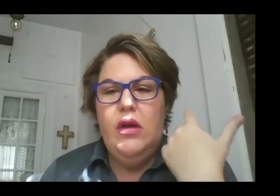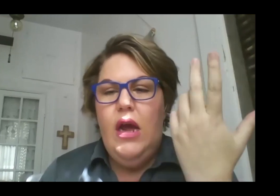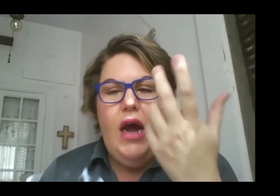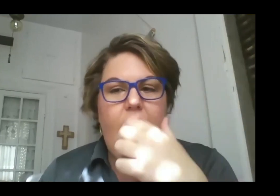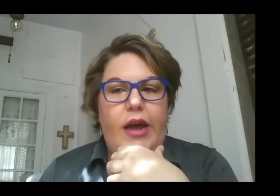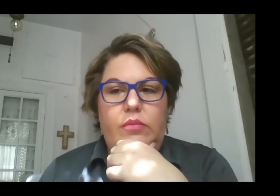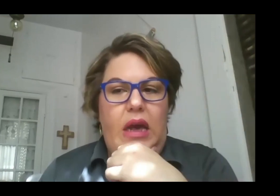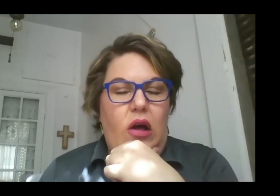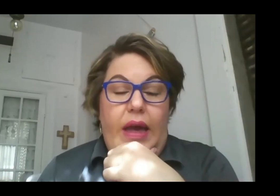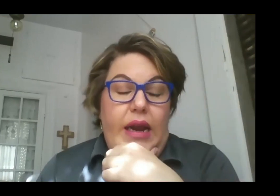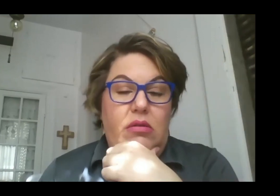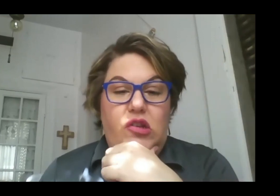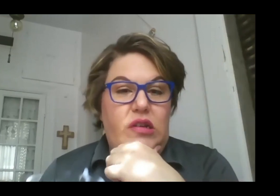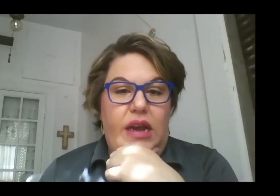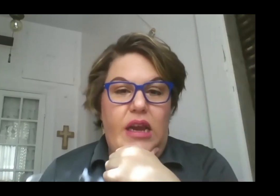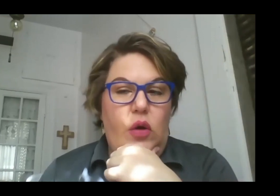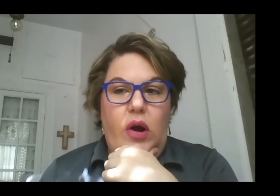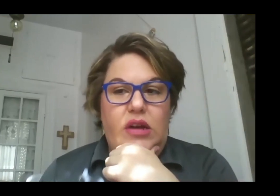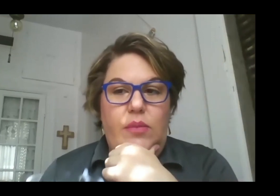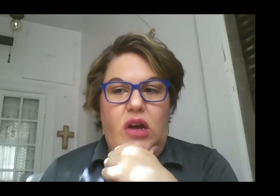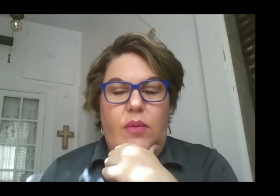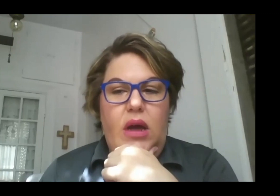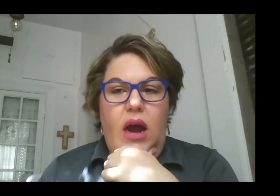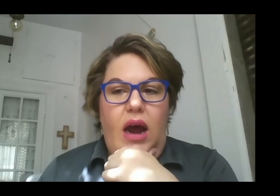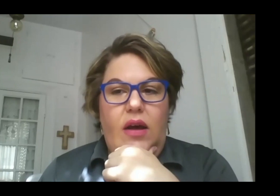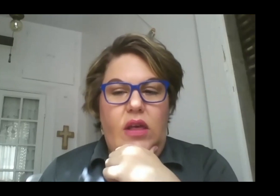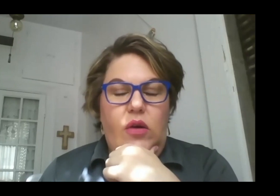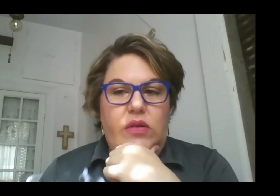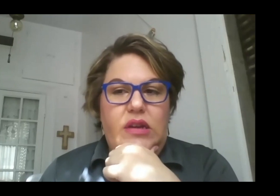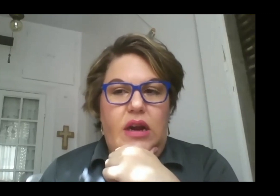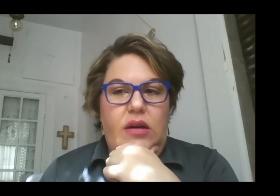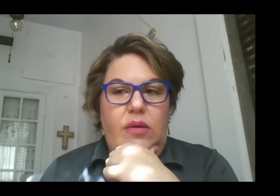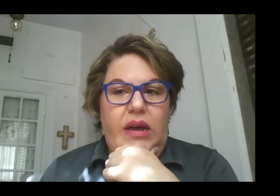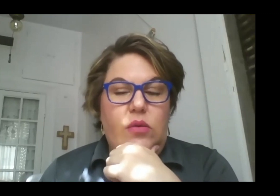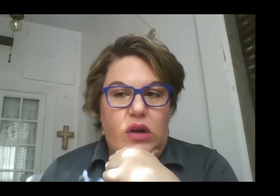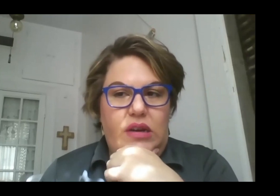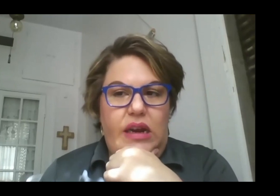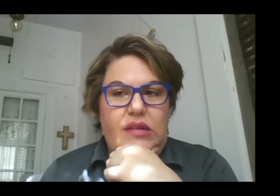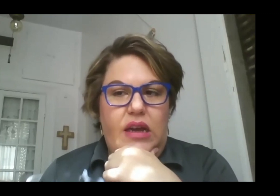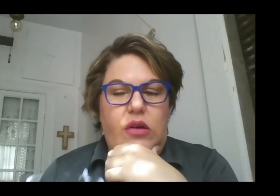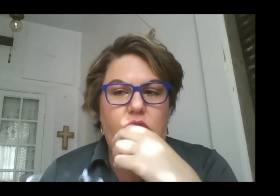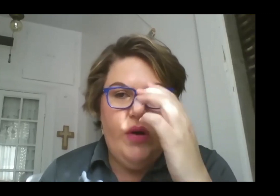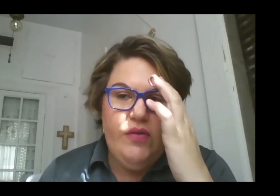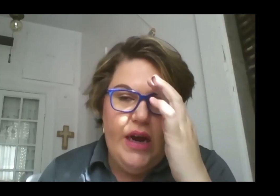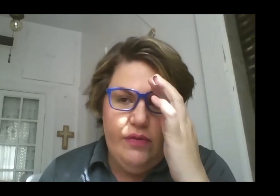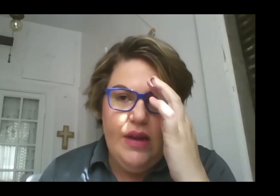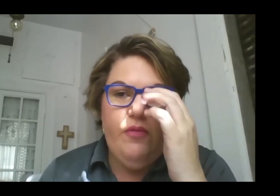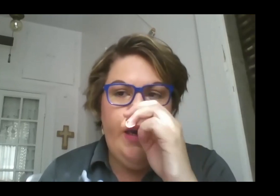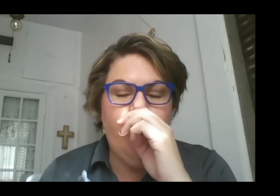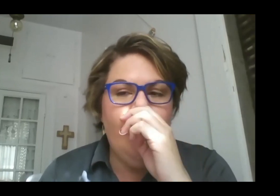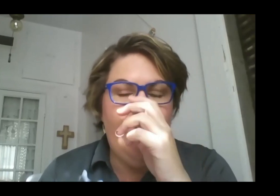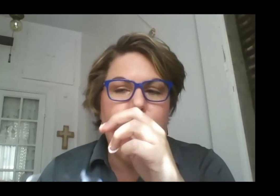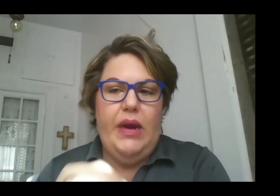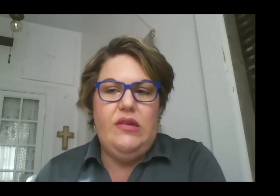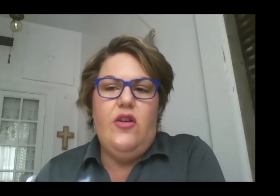interviewed and all that. Again, it's just like any other part-time job. The only reason that it makes it work study is that you do have to have some